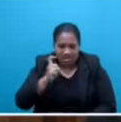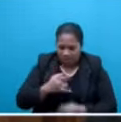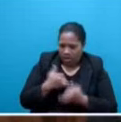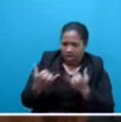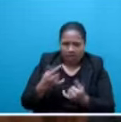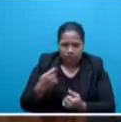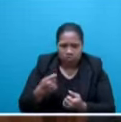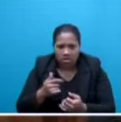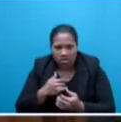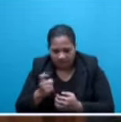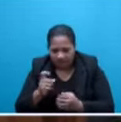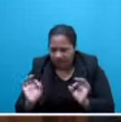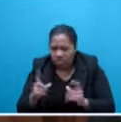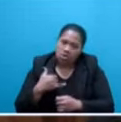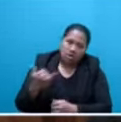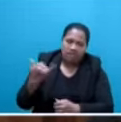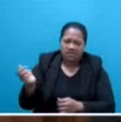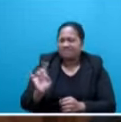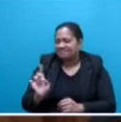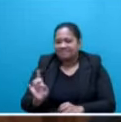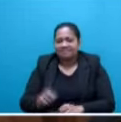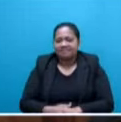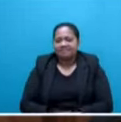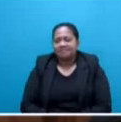This will ensure that growers have more money in their pocket.